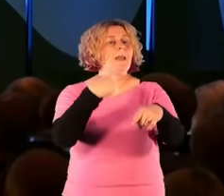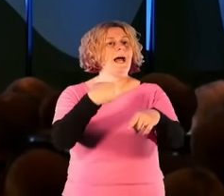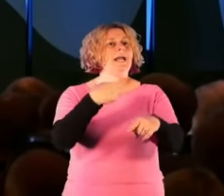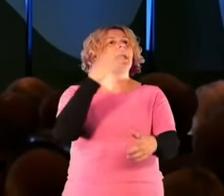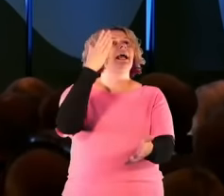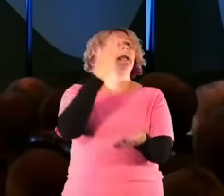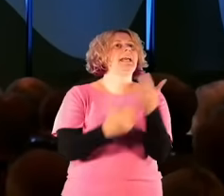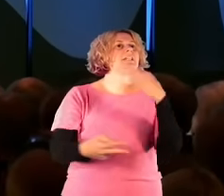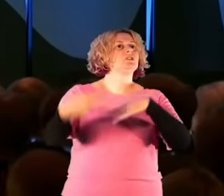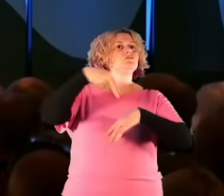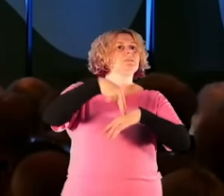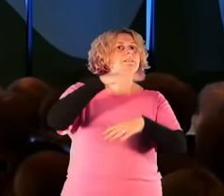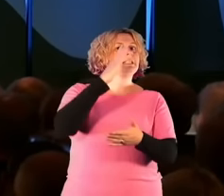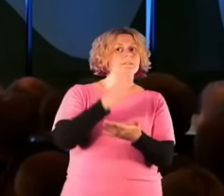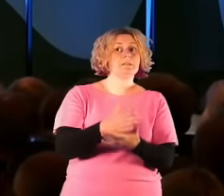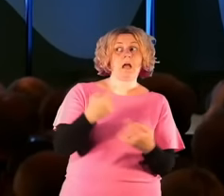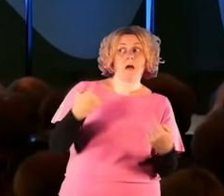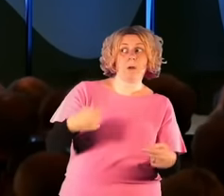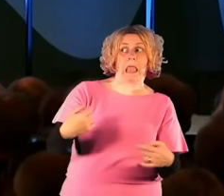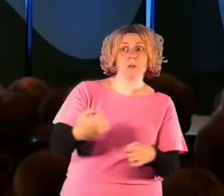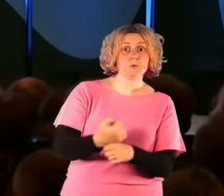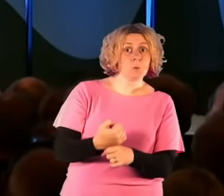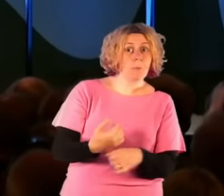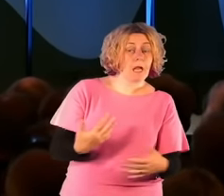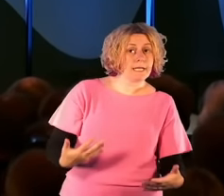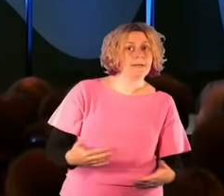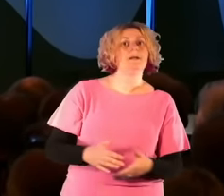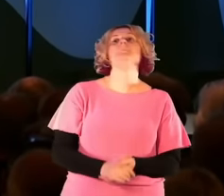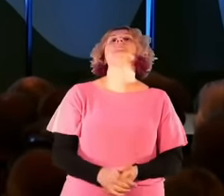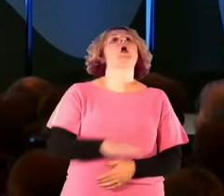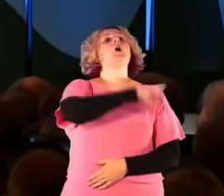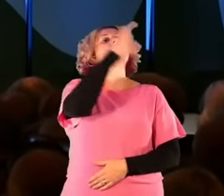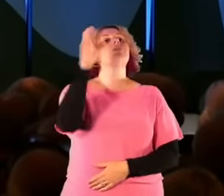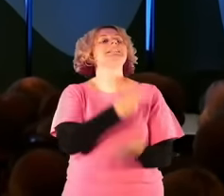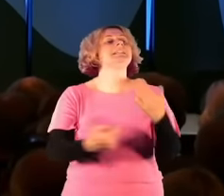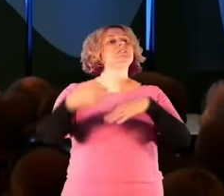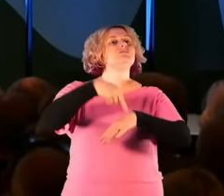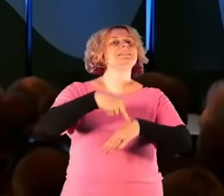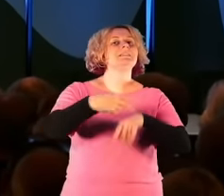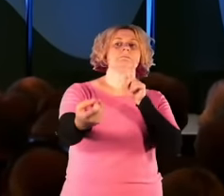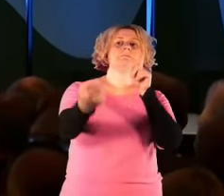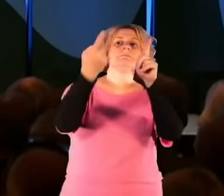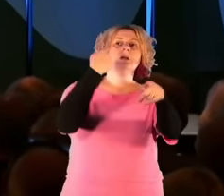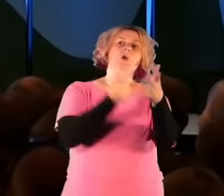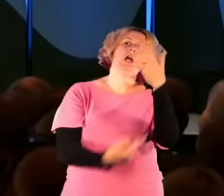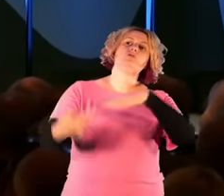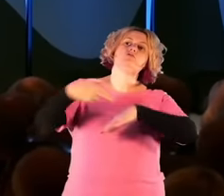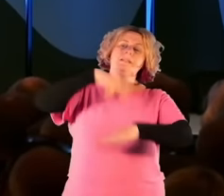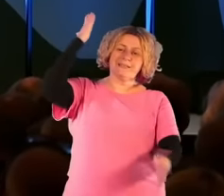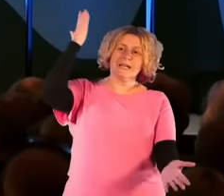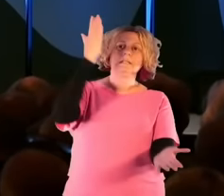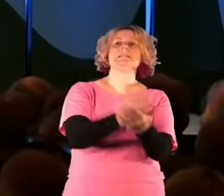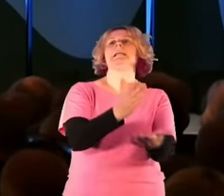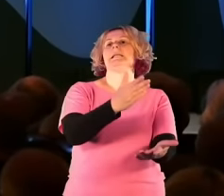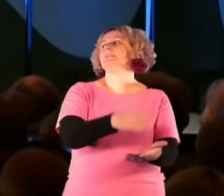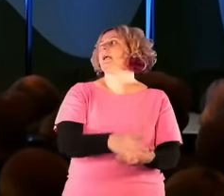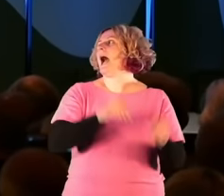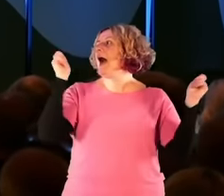Can we get away with that on the last night of week one? Okay, here we go. Christ is risen.